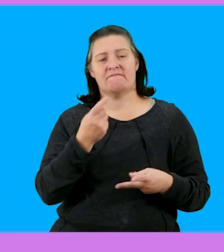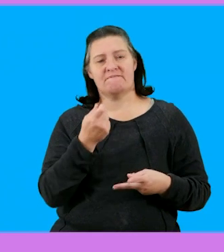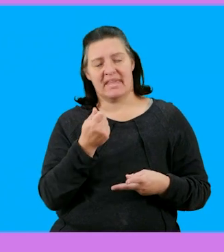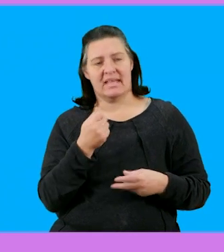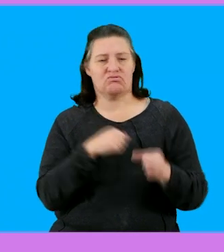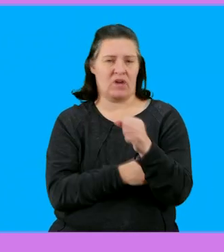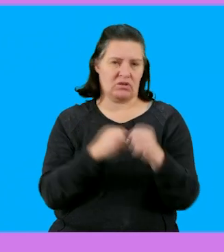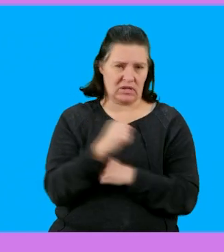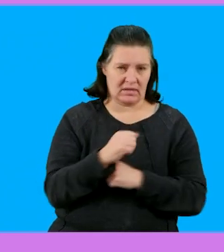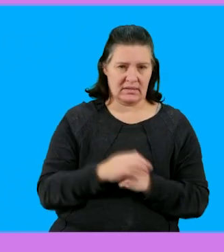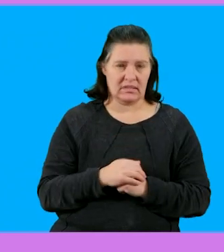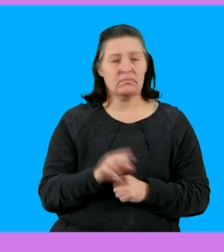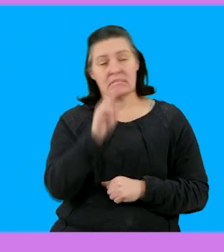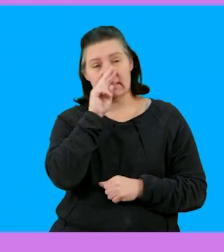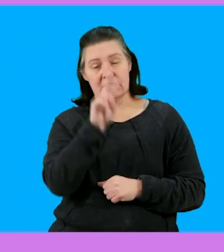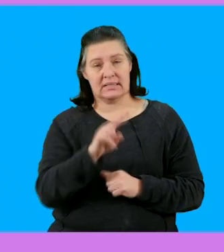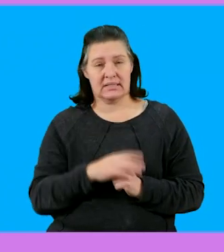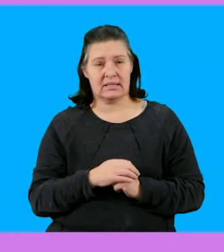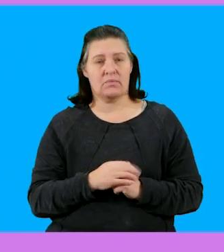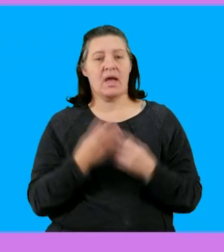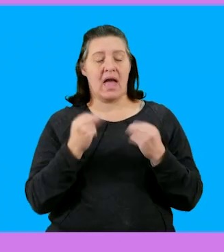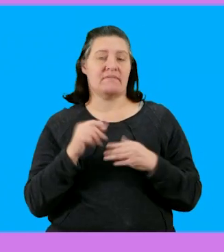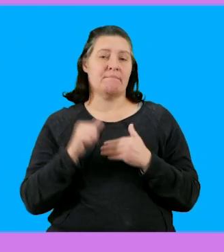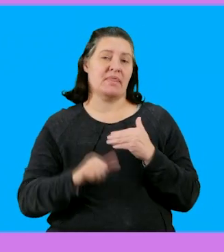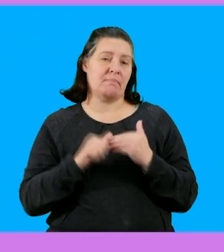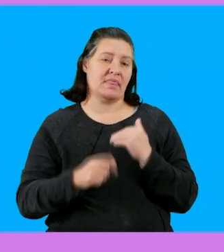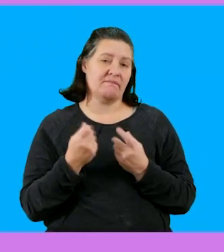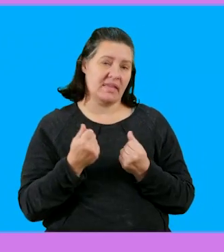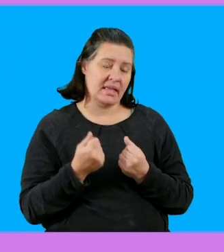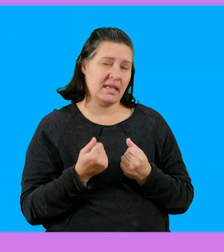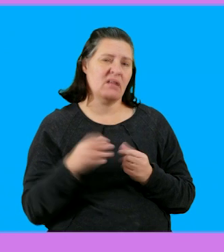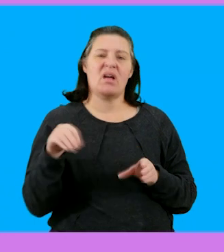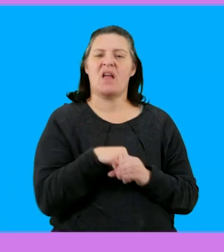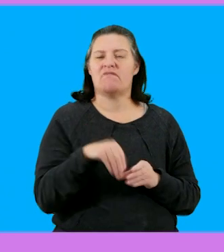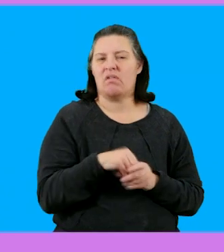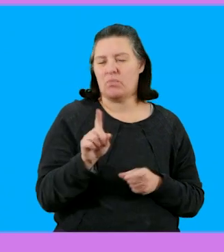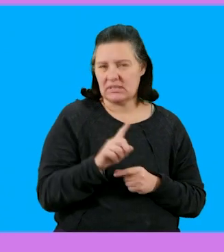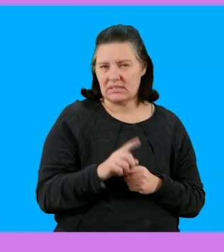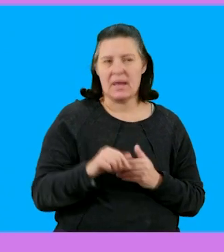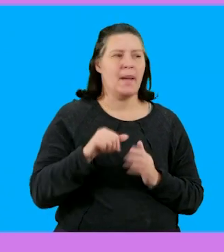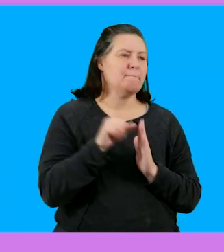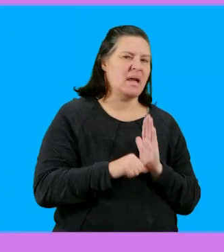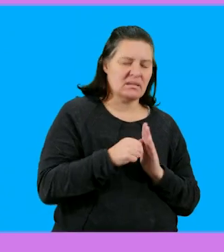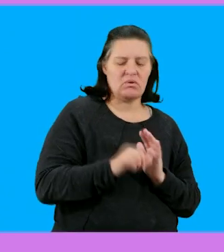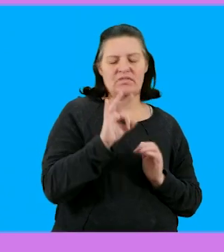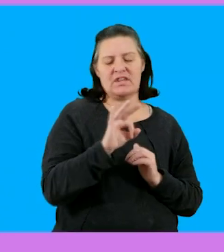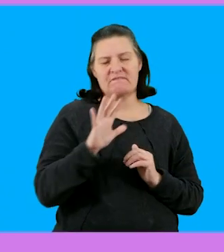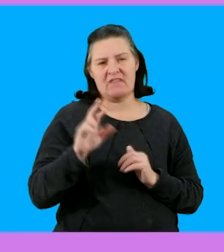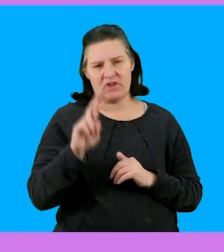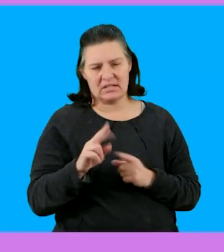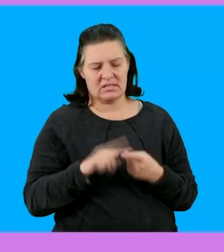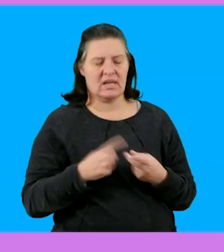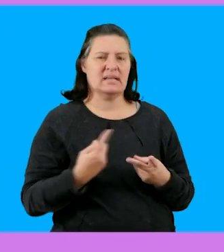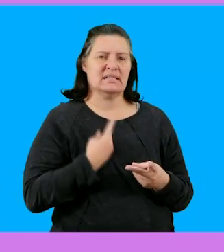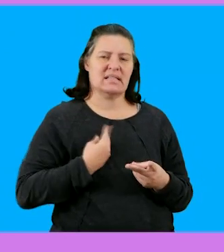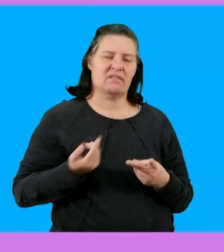have our fee structure as well. So you can see we have our monthly fees and what it consists of, right? The monthly maintenance fee of 35